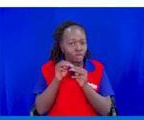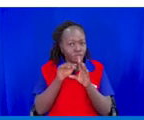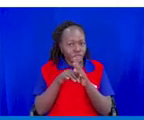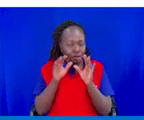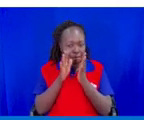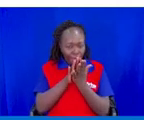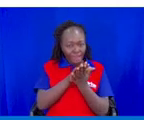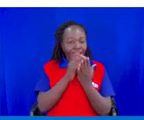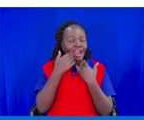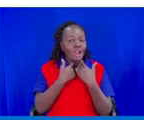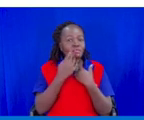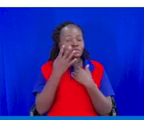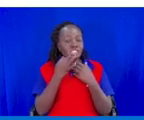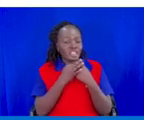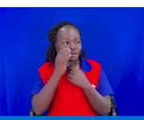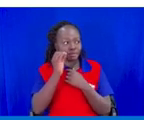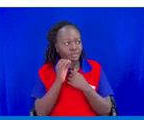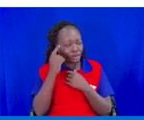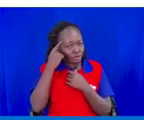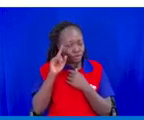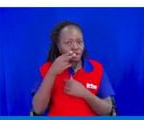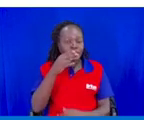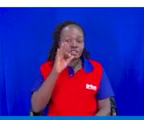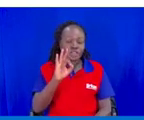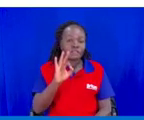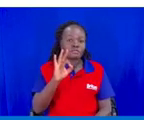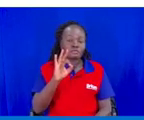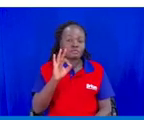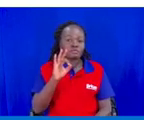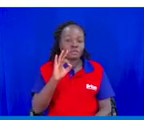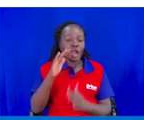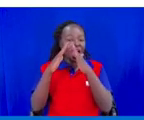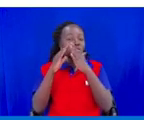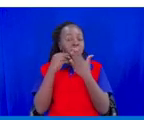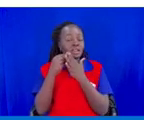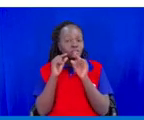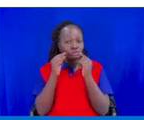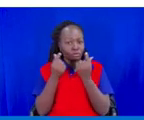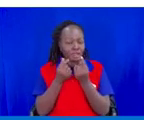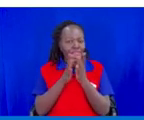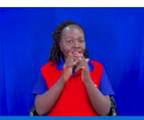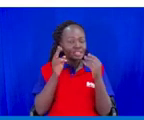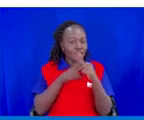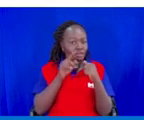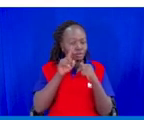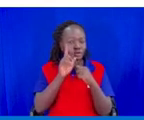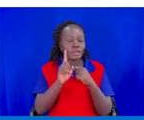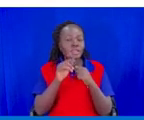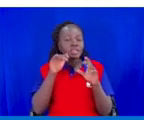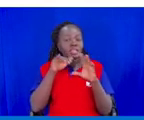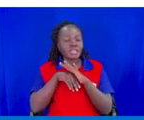approximately 48% of Housing Finance Group, and we own 7.9% in Equity Group